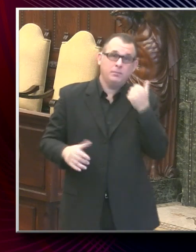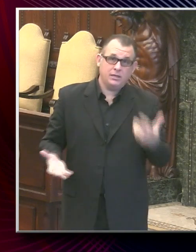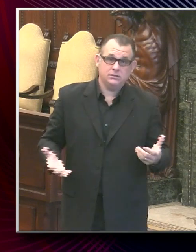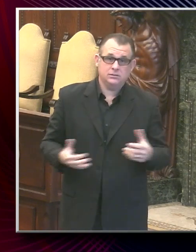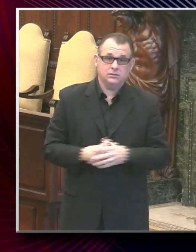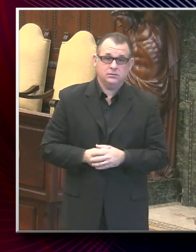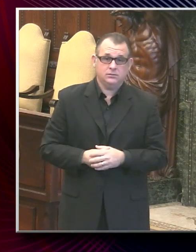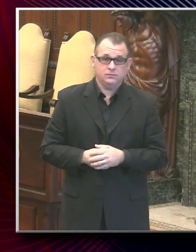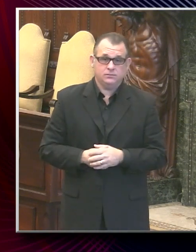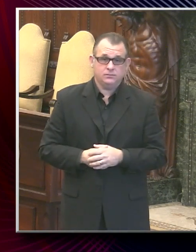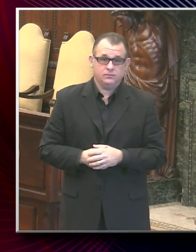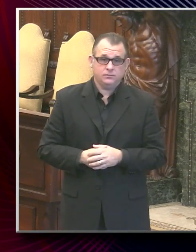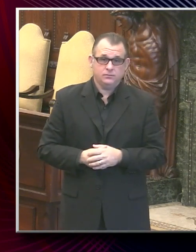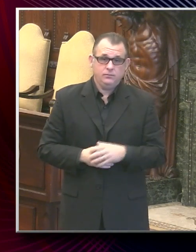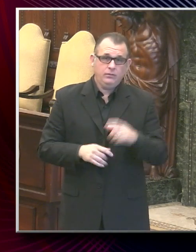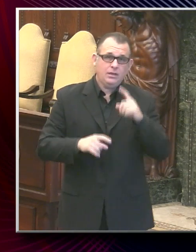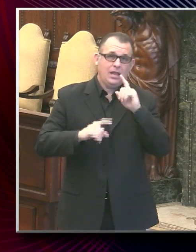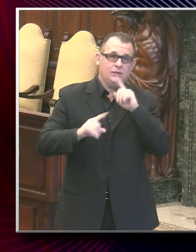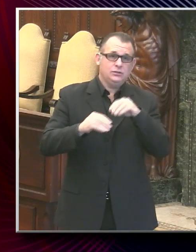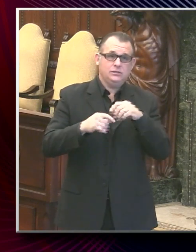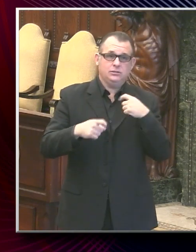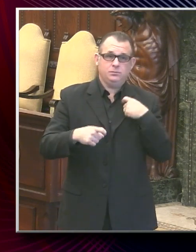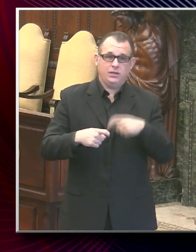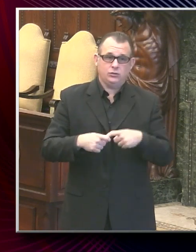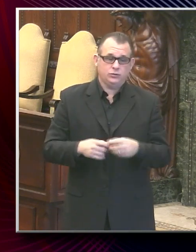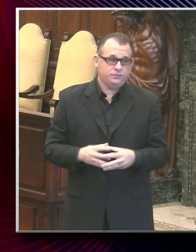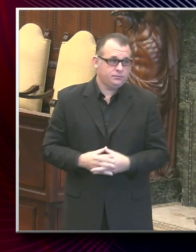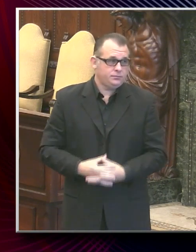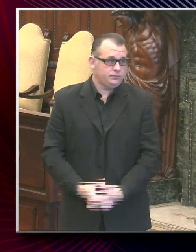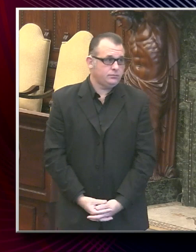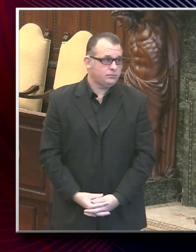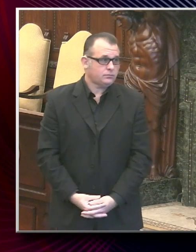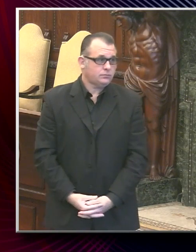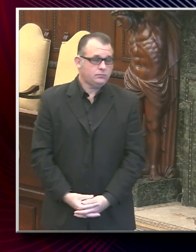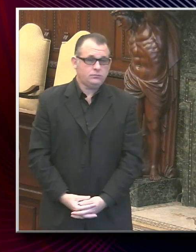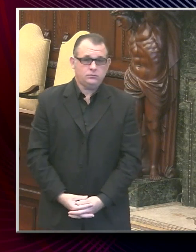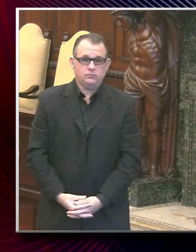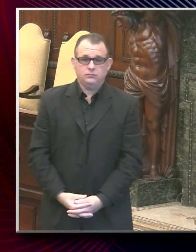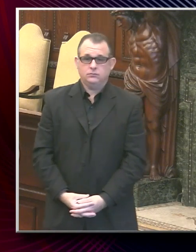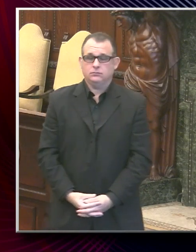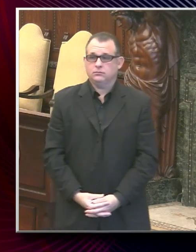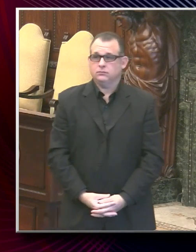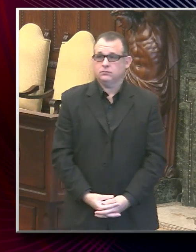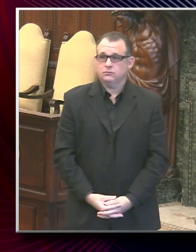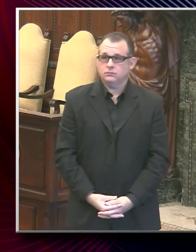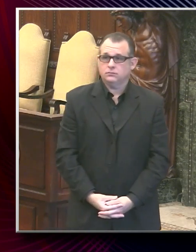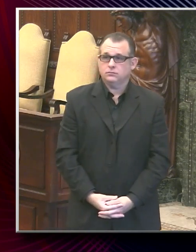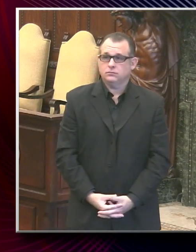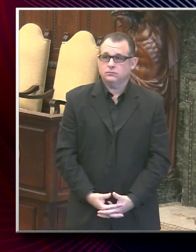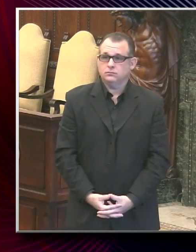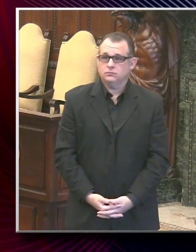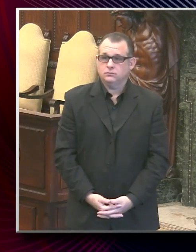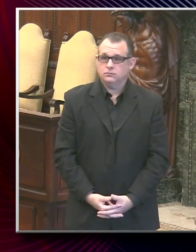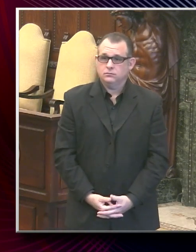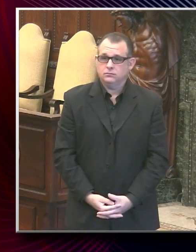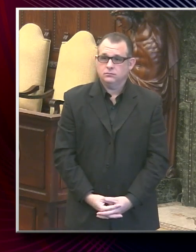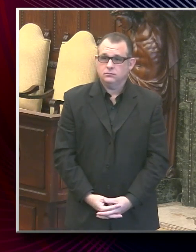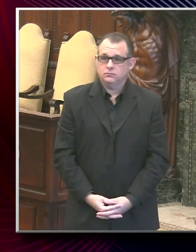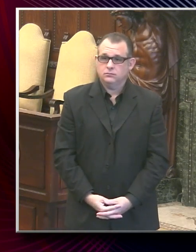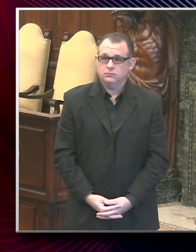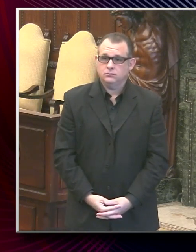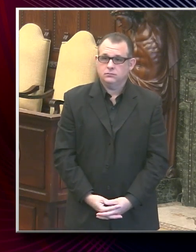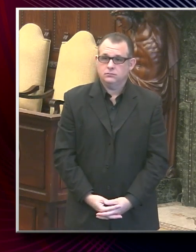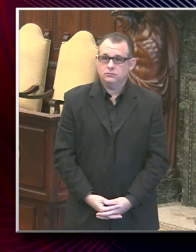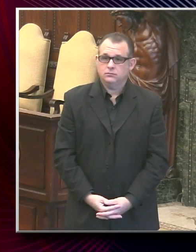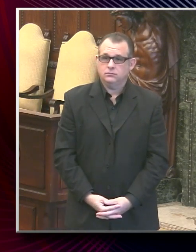Bien, la respuesta es el permiso para permitir el uso del gas lacrimógeno para cualquier evento se